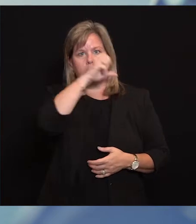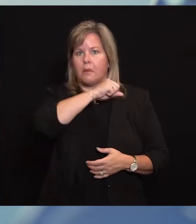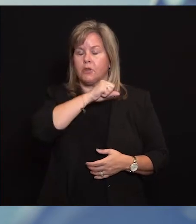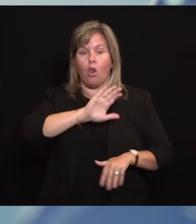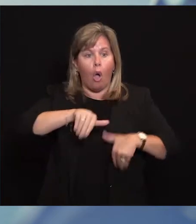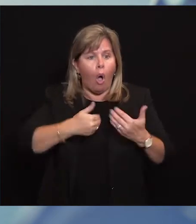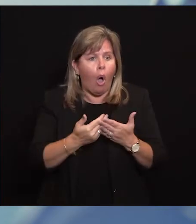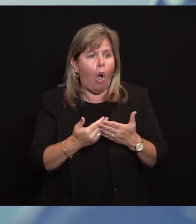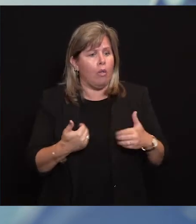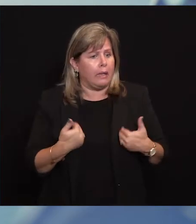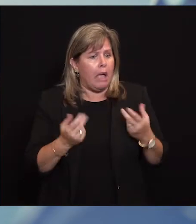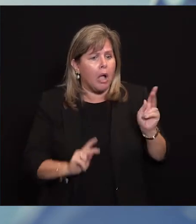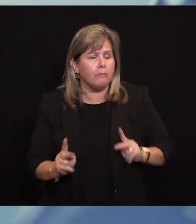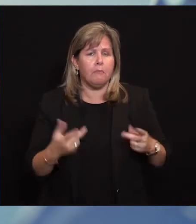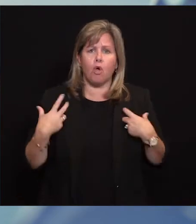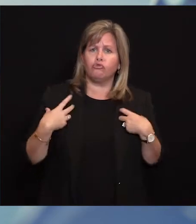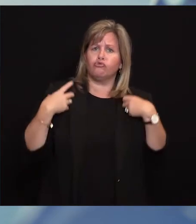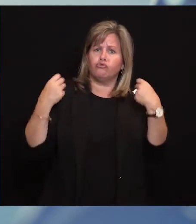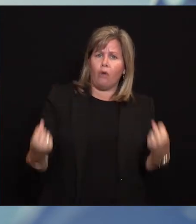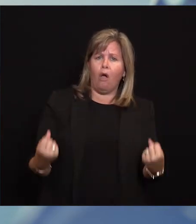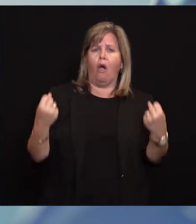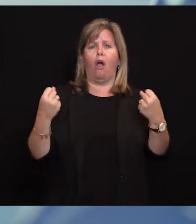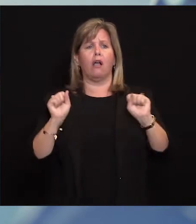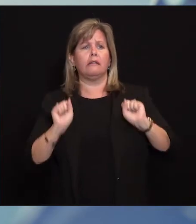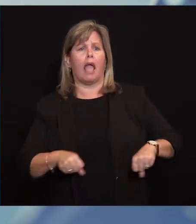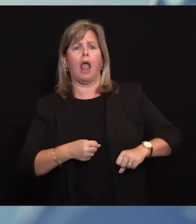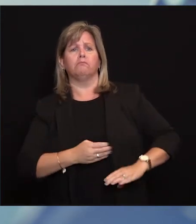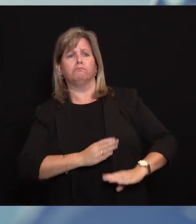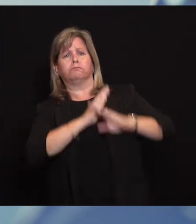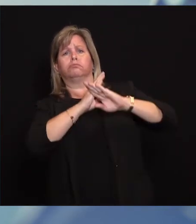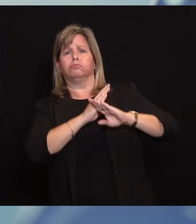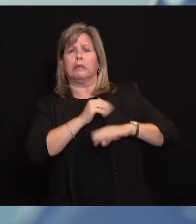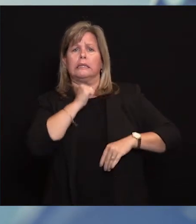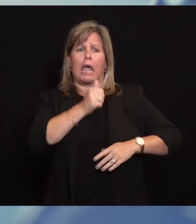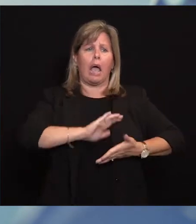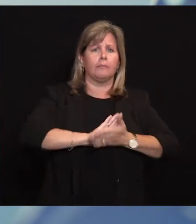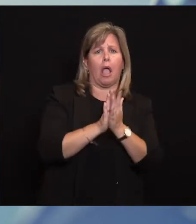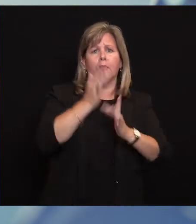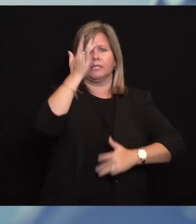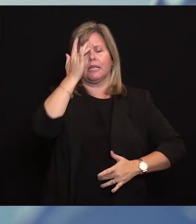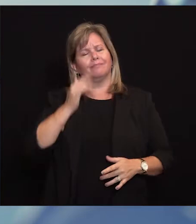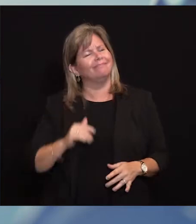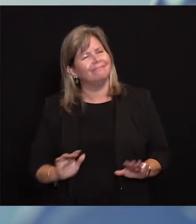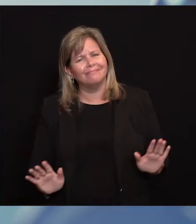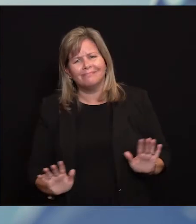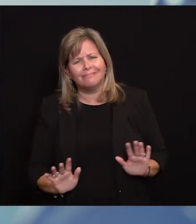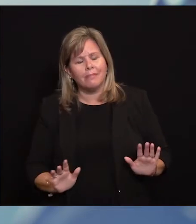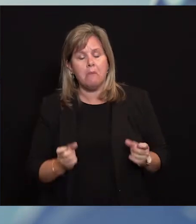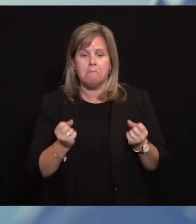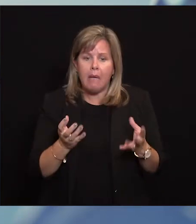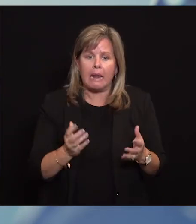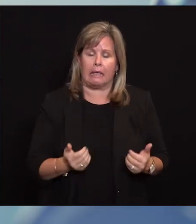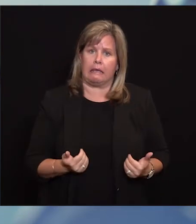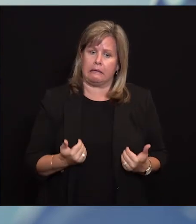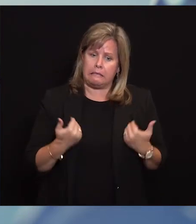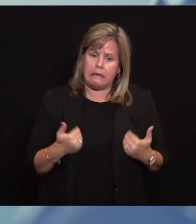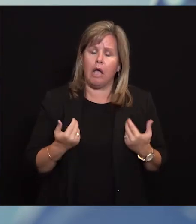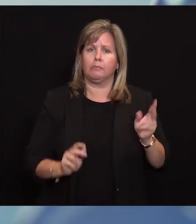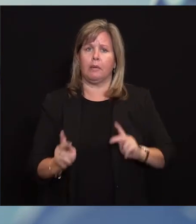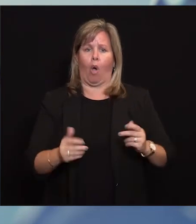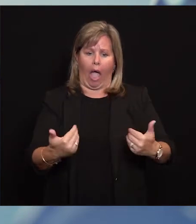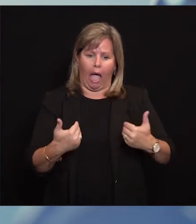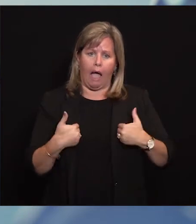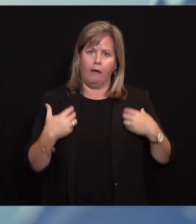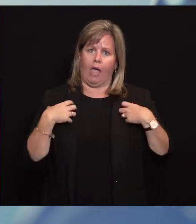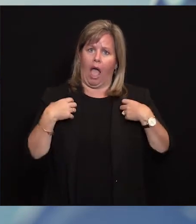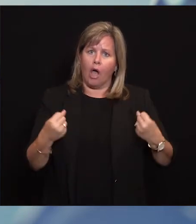all young people are strong and are going to be resilient to this virus. We know that lots of young people do have underlying health